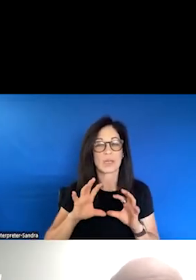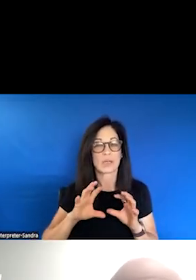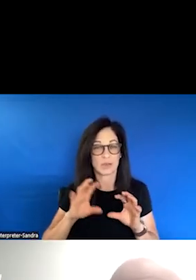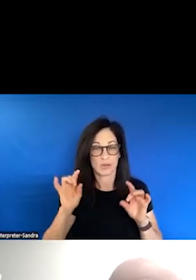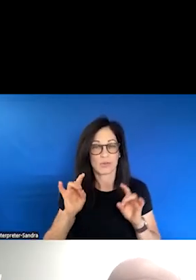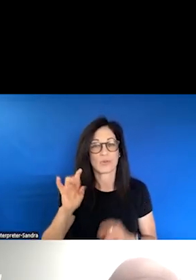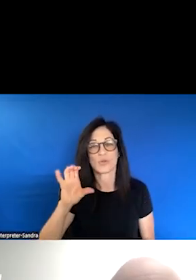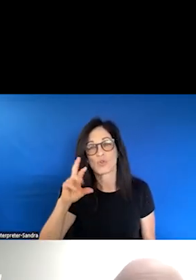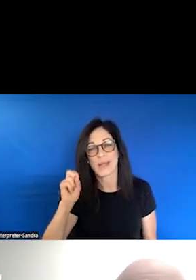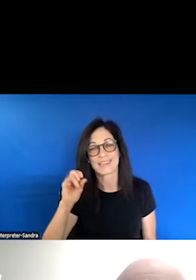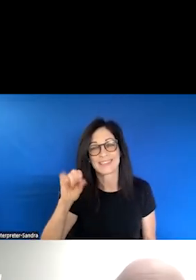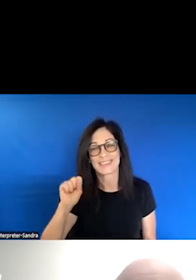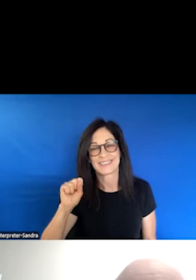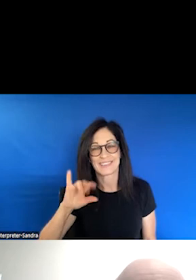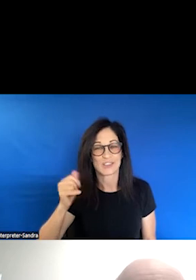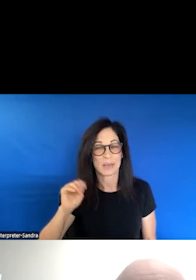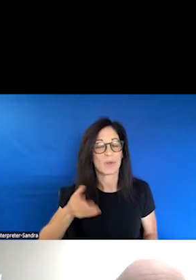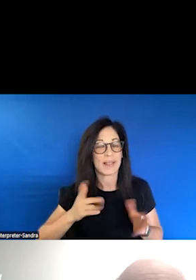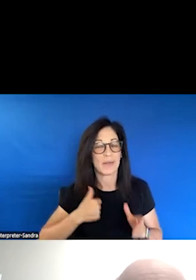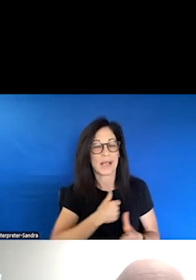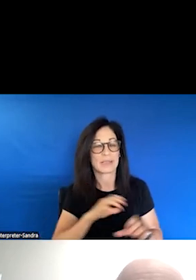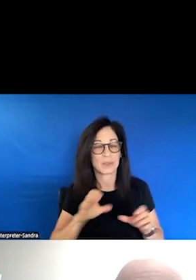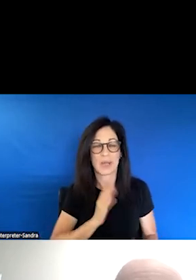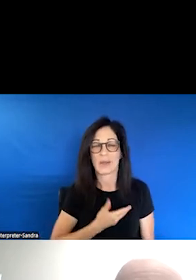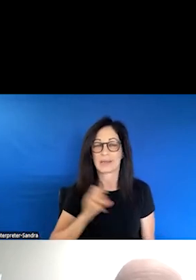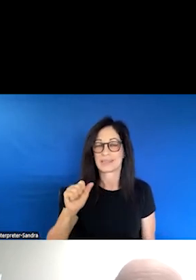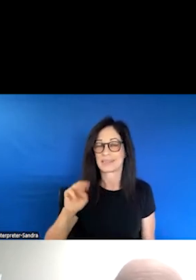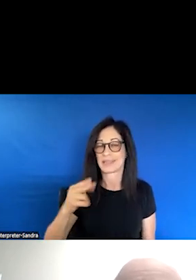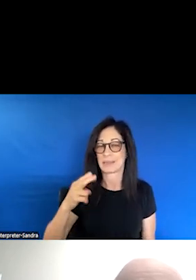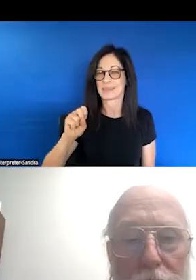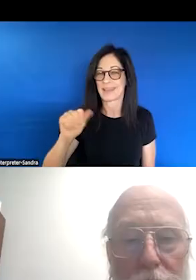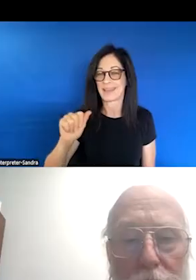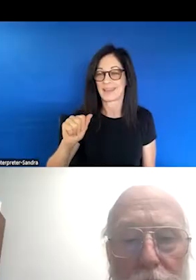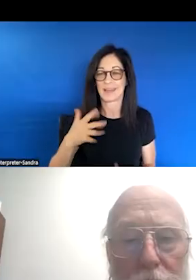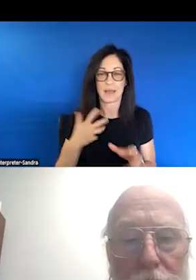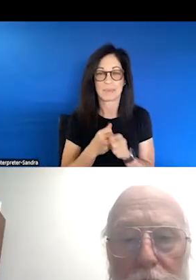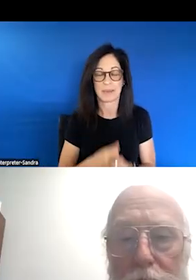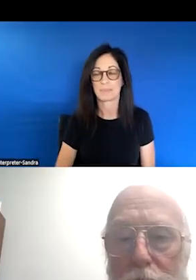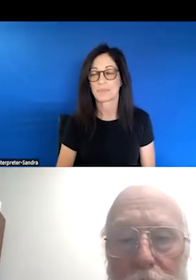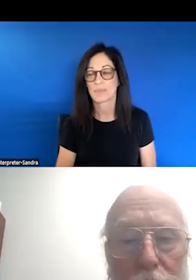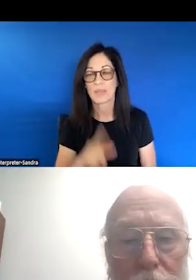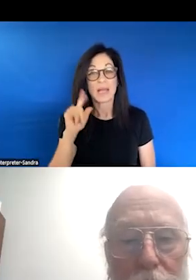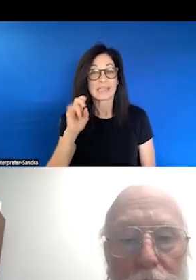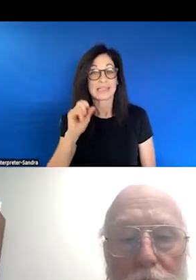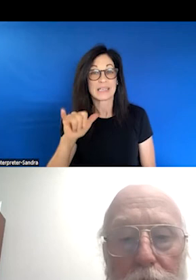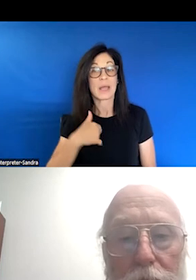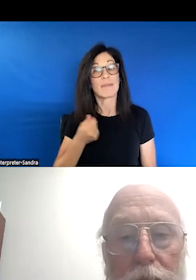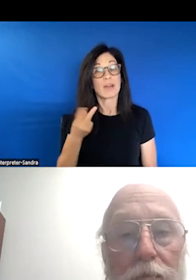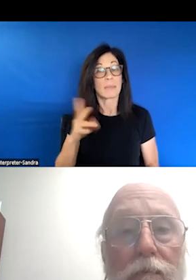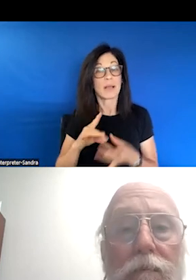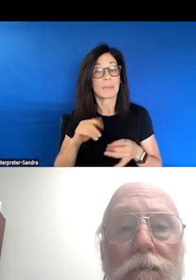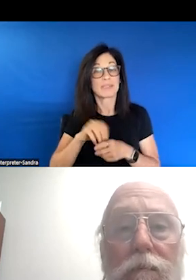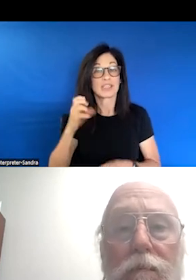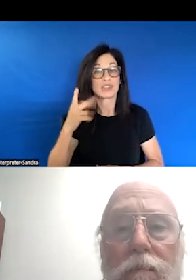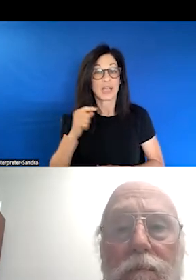us do our Samsa update. And Richard, we got a couple questions in the chat. I'll see if you have any thoughts on them now, or we can